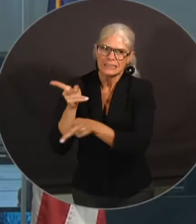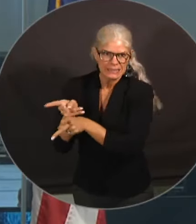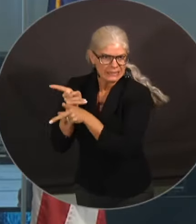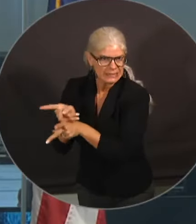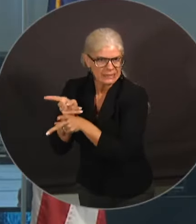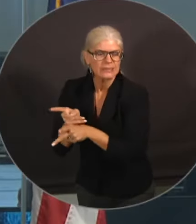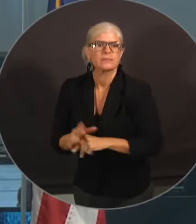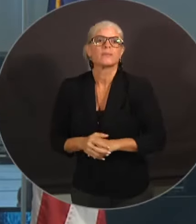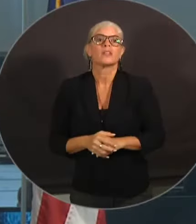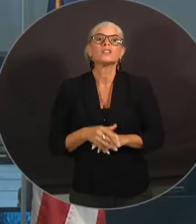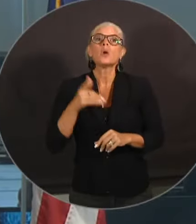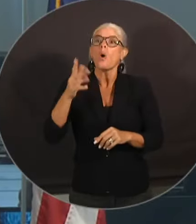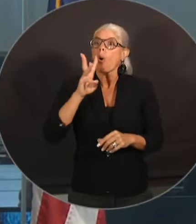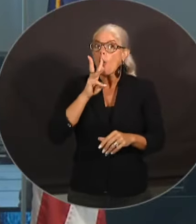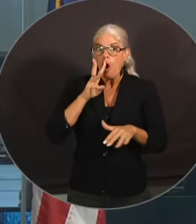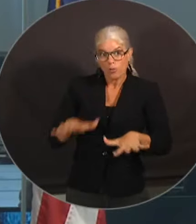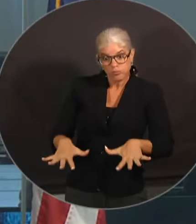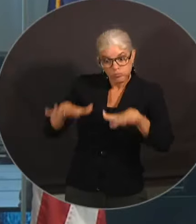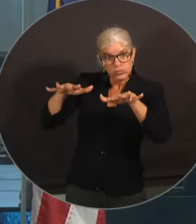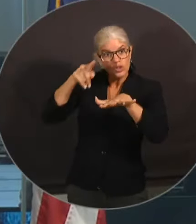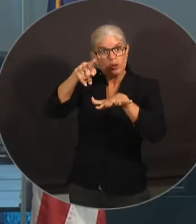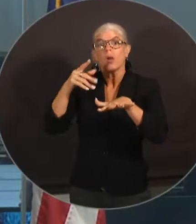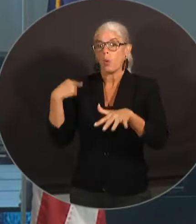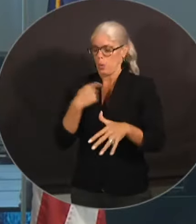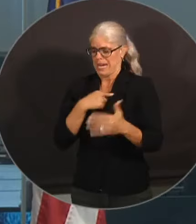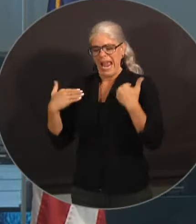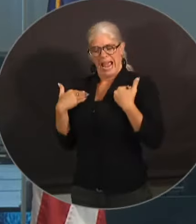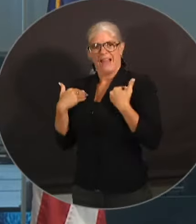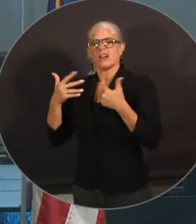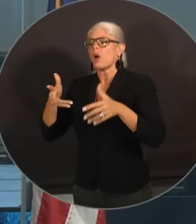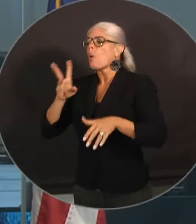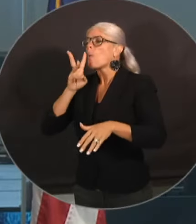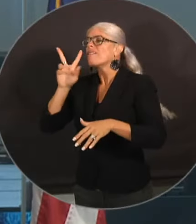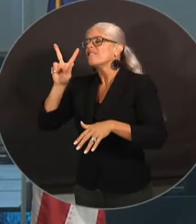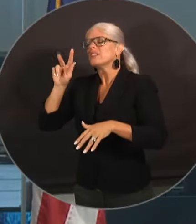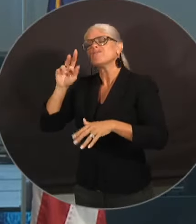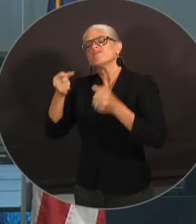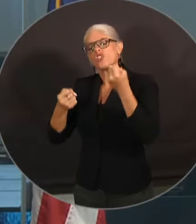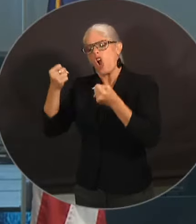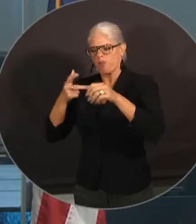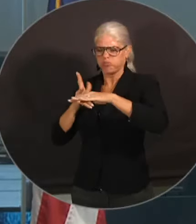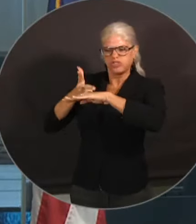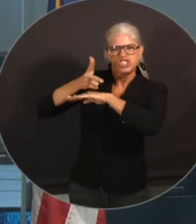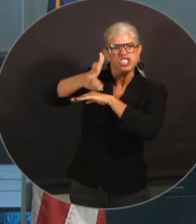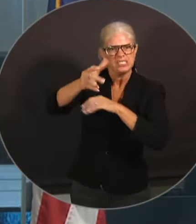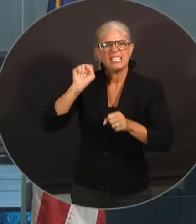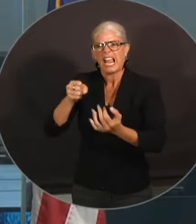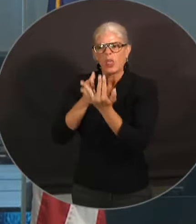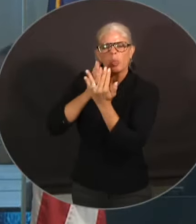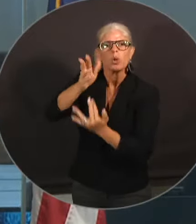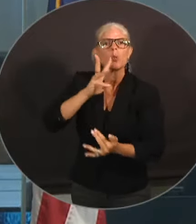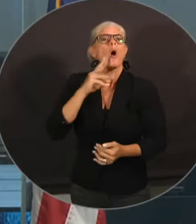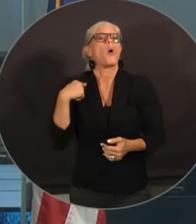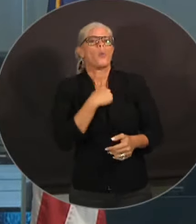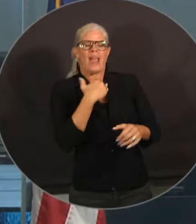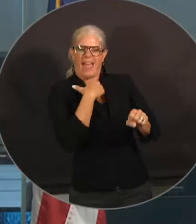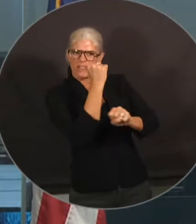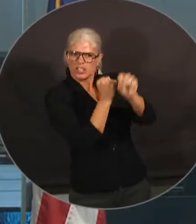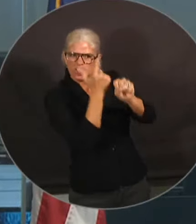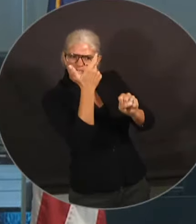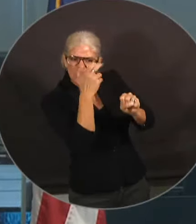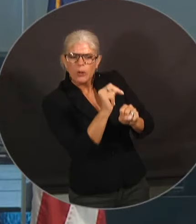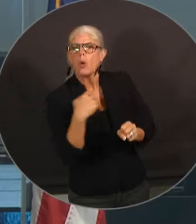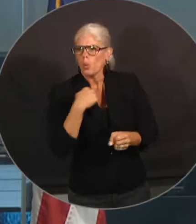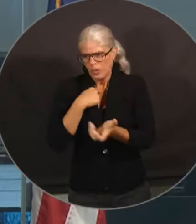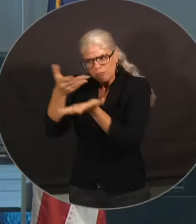everything from high water vehicles to generators to personnel. And we're going to continue to work with our folks, particularly our fiscally